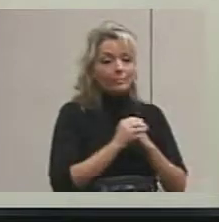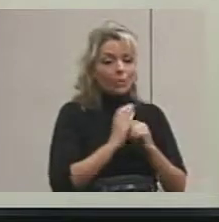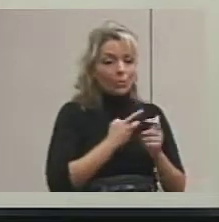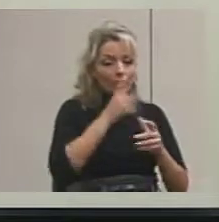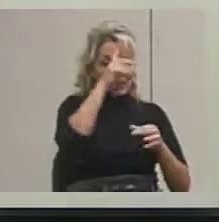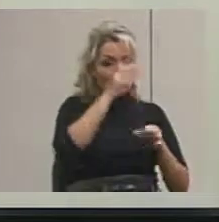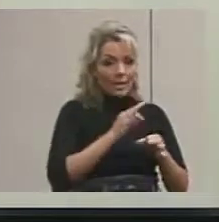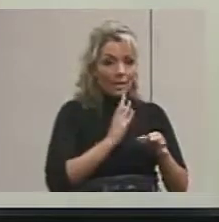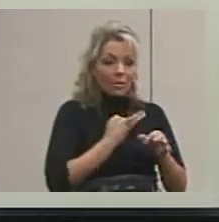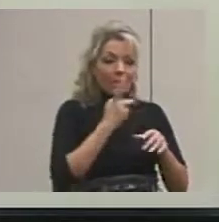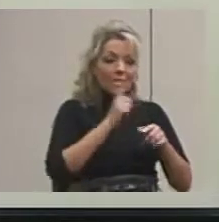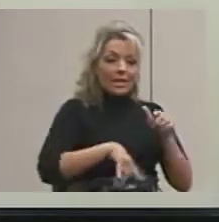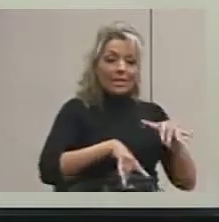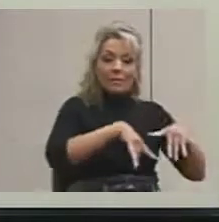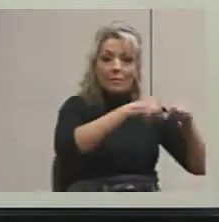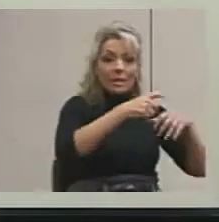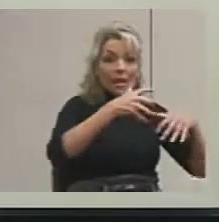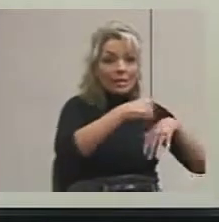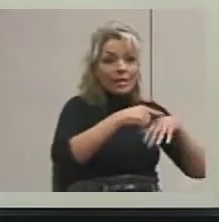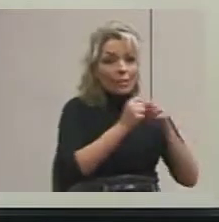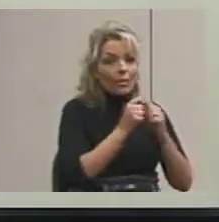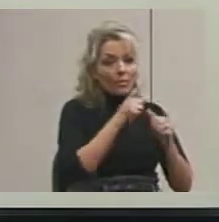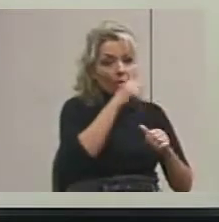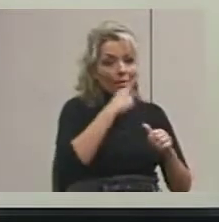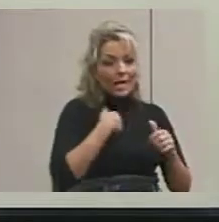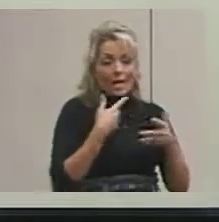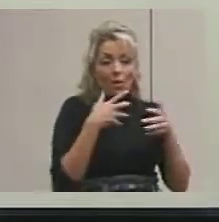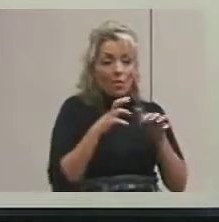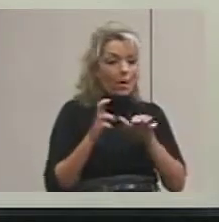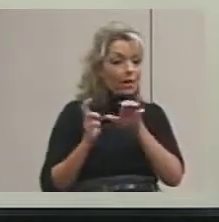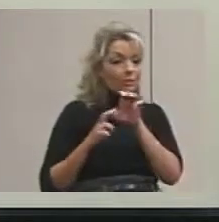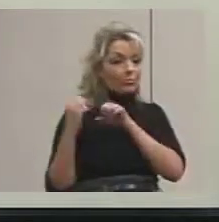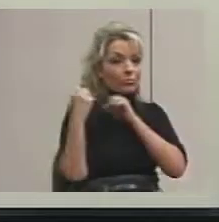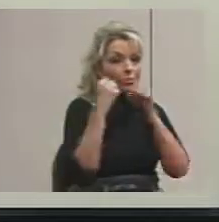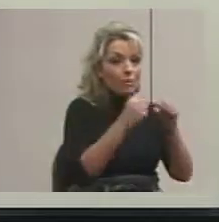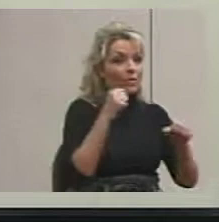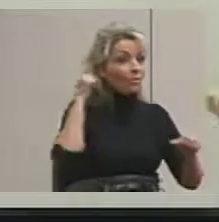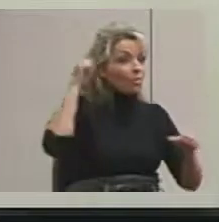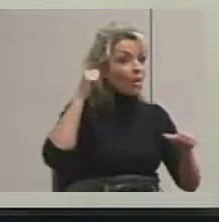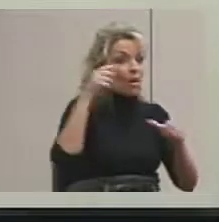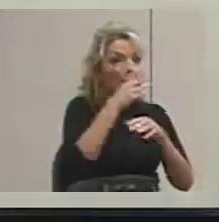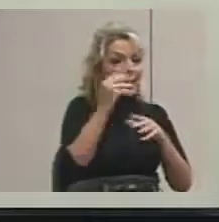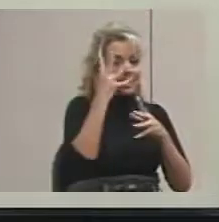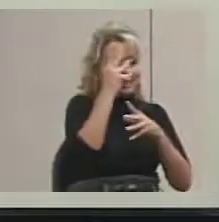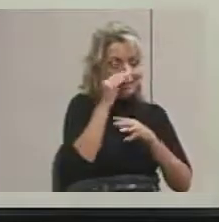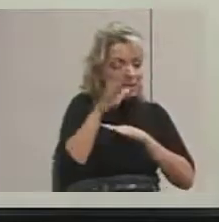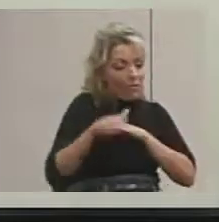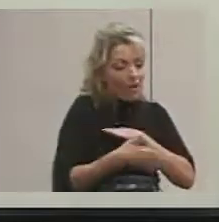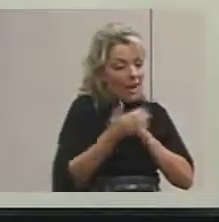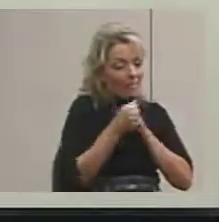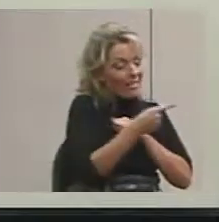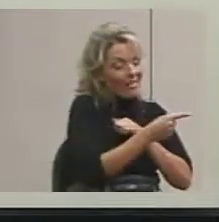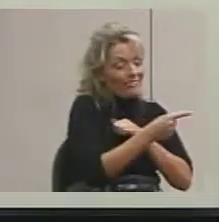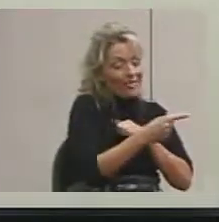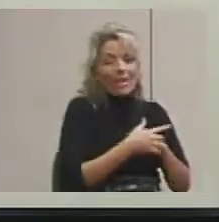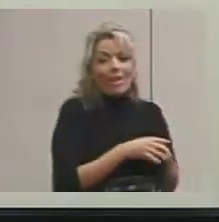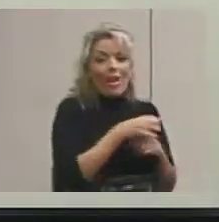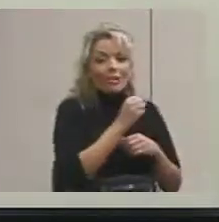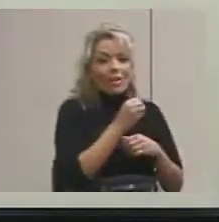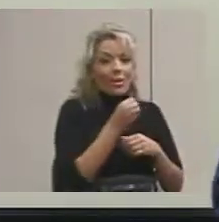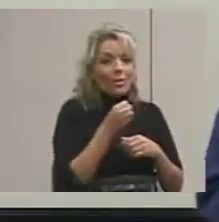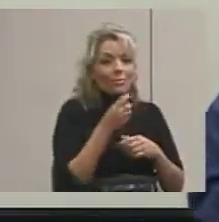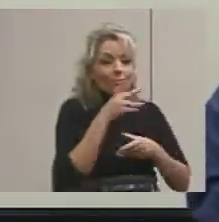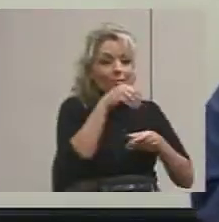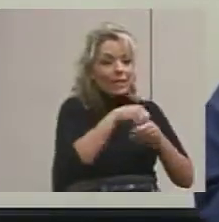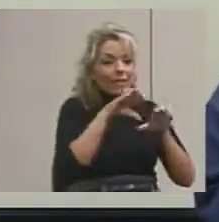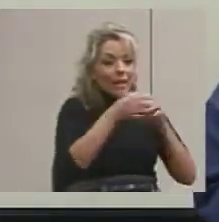just can't spend much more time on because I'm not willing to ride home to Aurora with him and sleep overnight. So in the classroom,